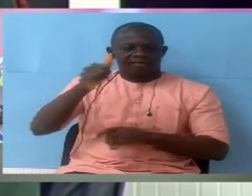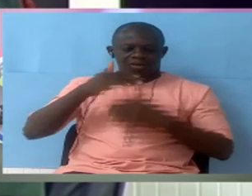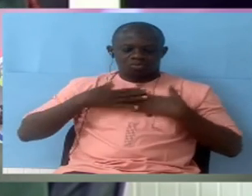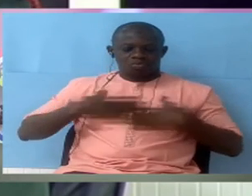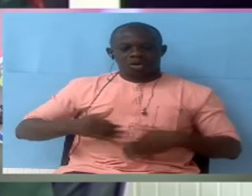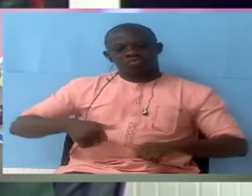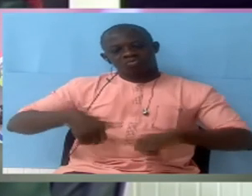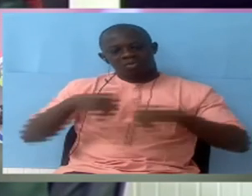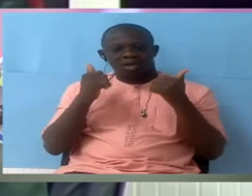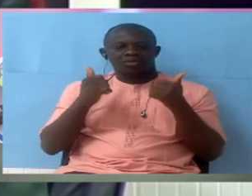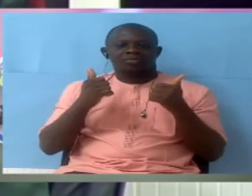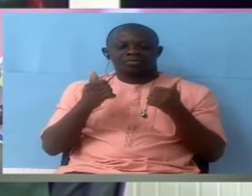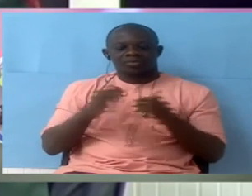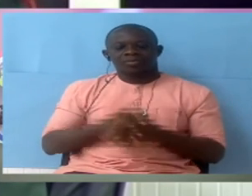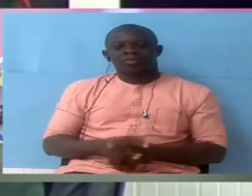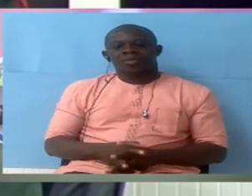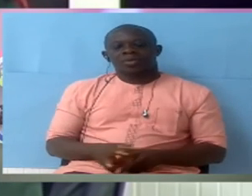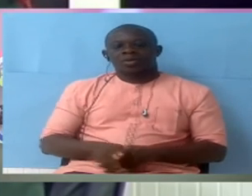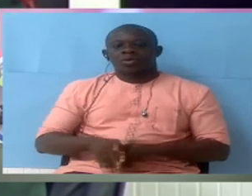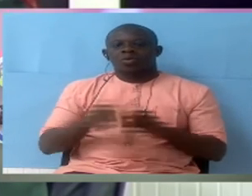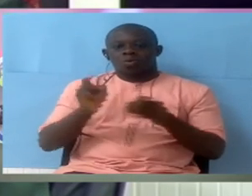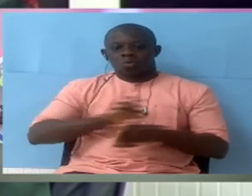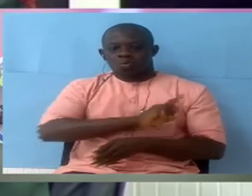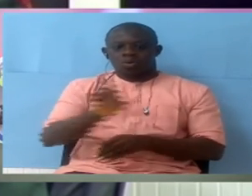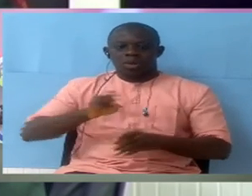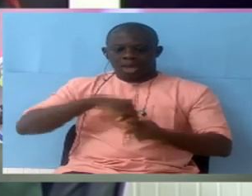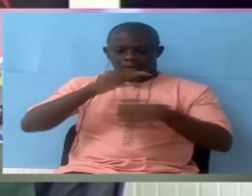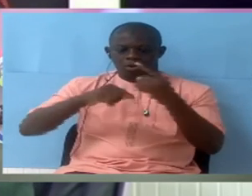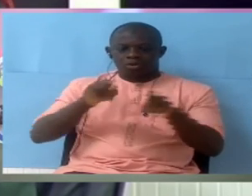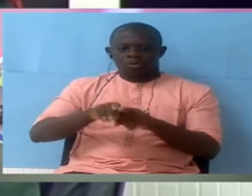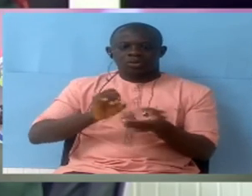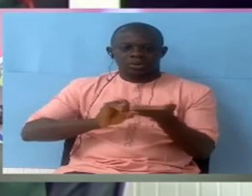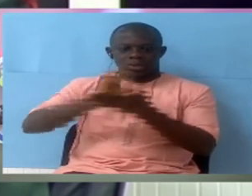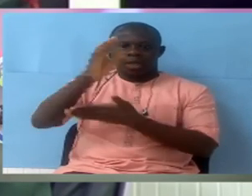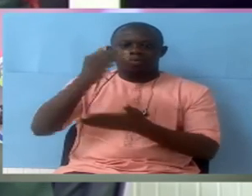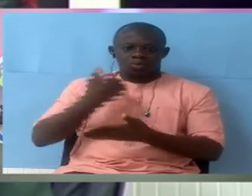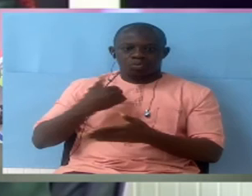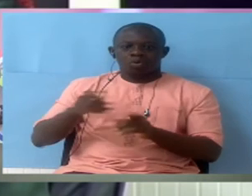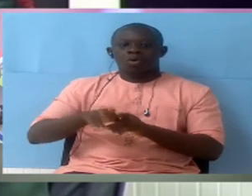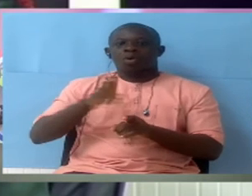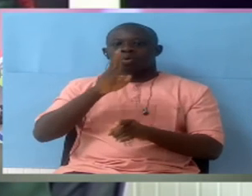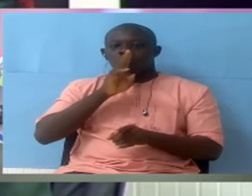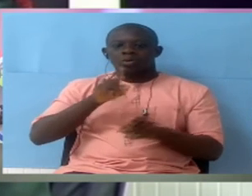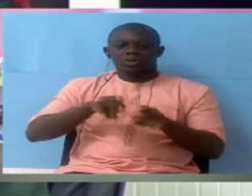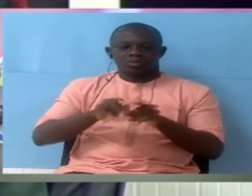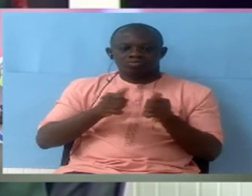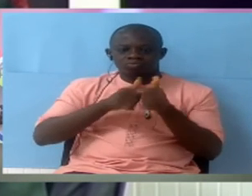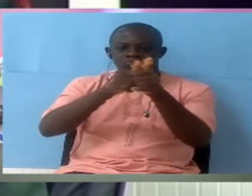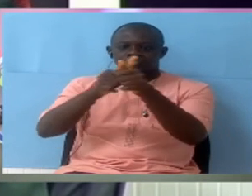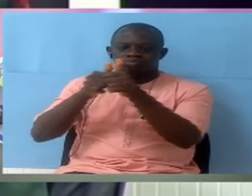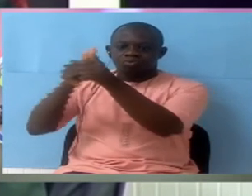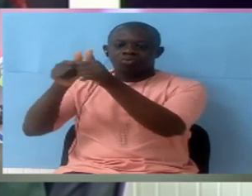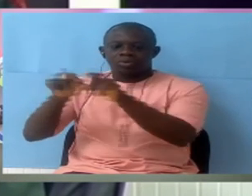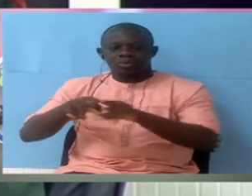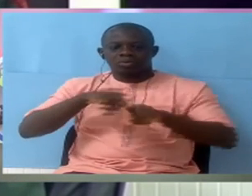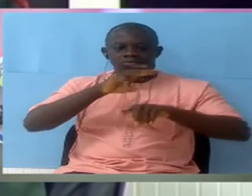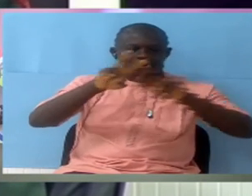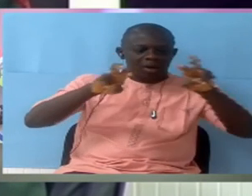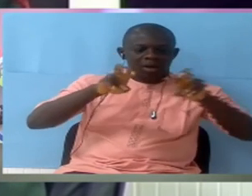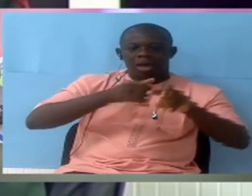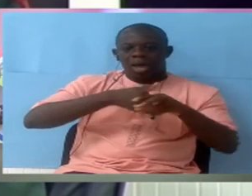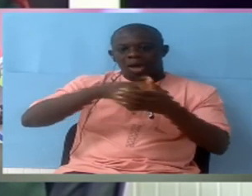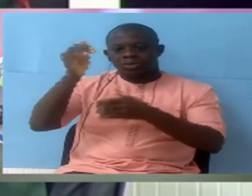ñepa ngi ci jamm. We are about to send our patrol out. Ñu ngi wara ebal nak ñi nga xamne ñoo wara dem tu wori ci deka